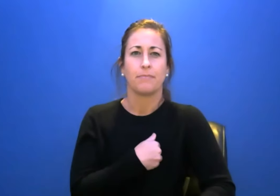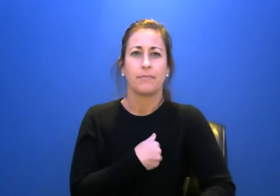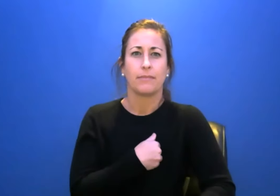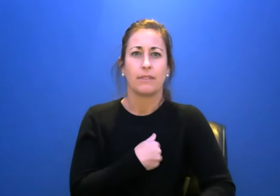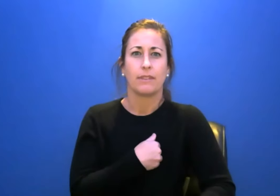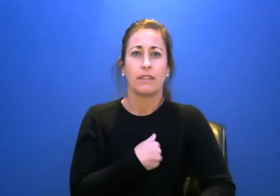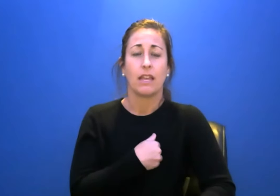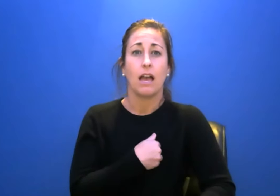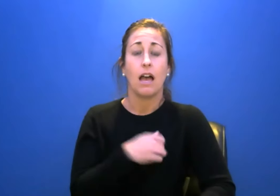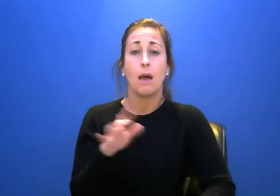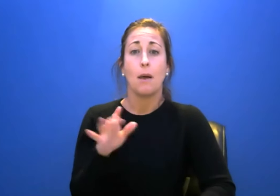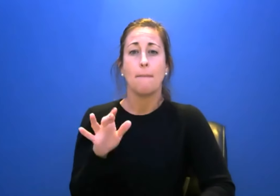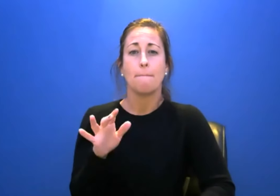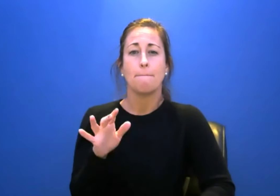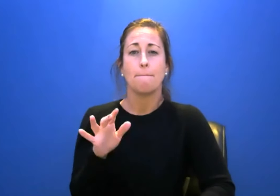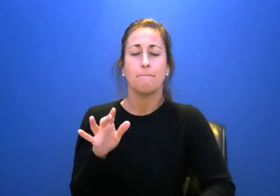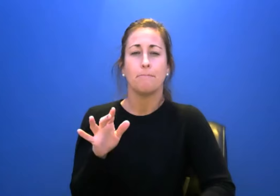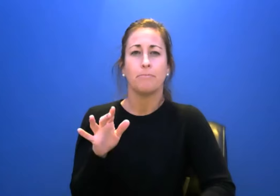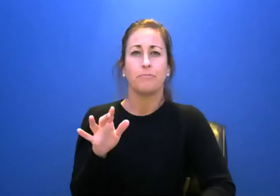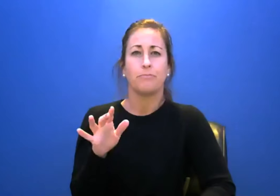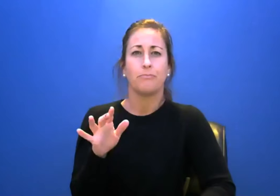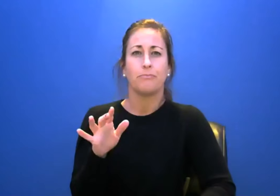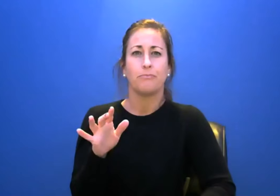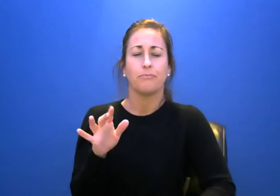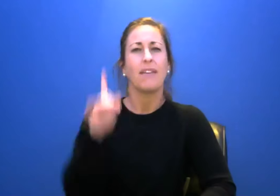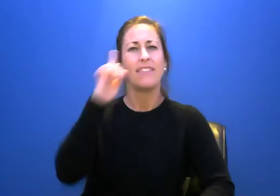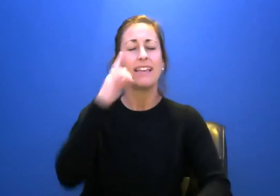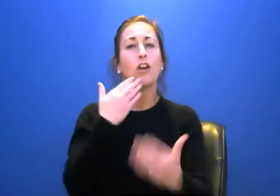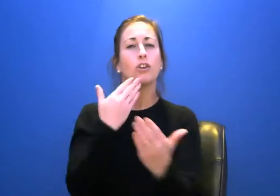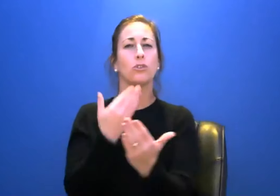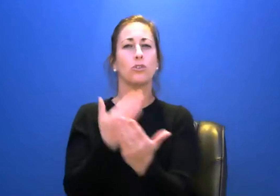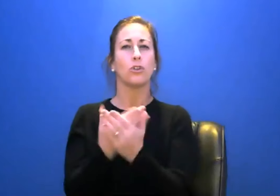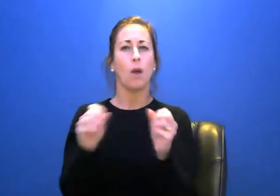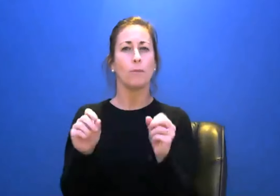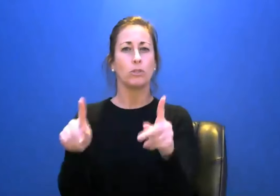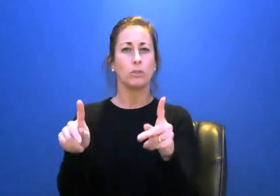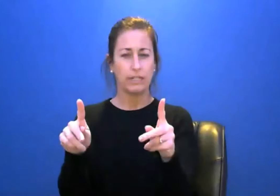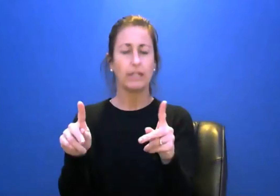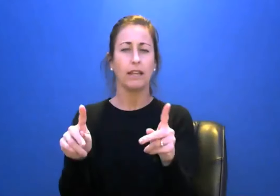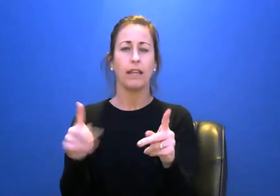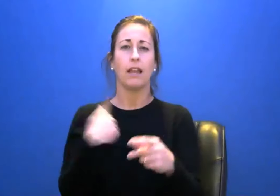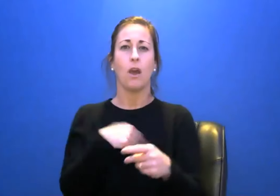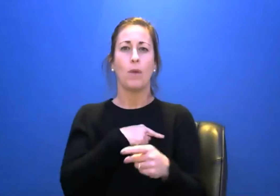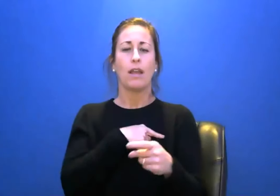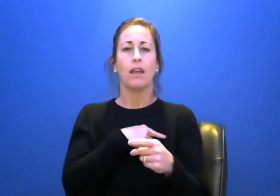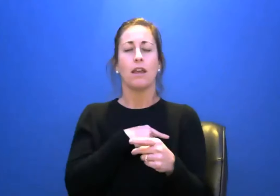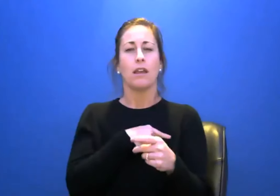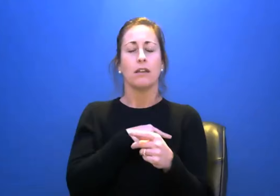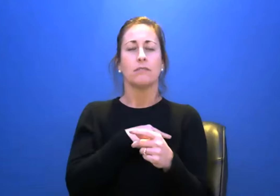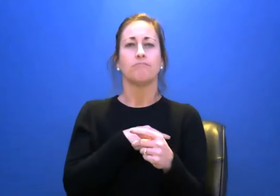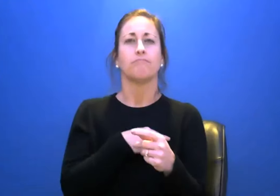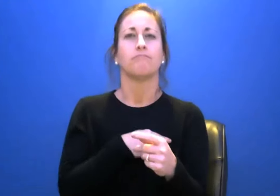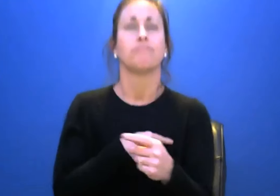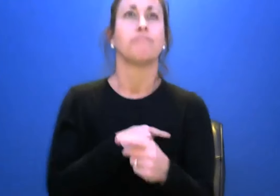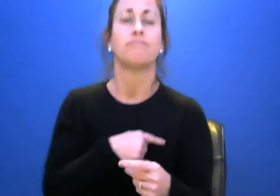If you don't mind, what I think would be a good opportunity is as we're planning to go to